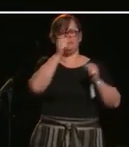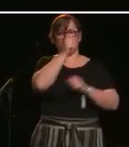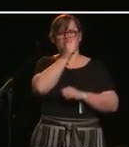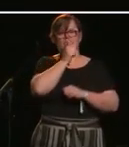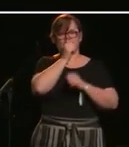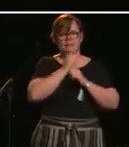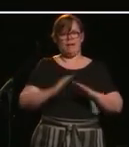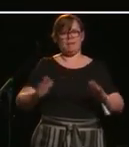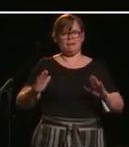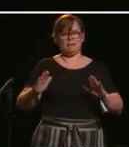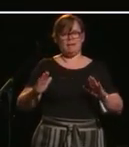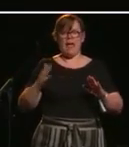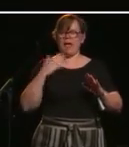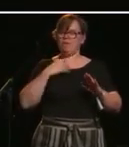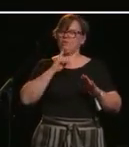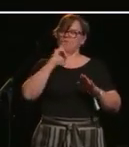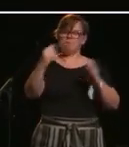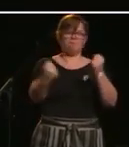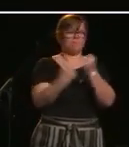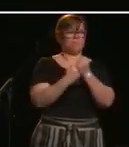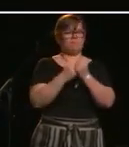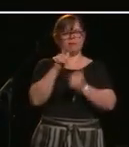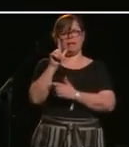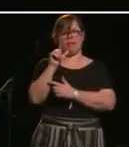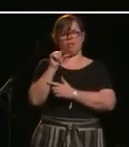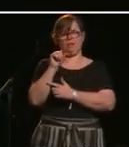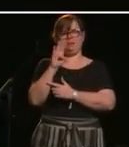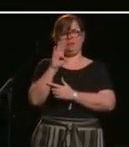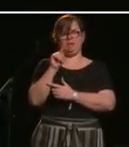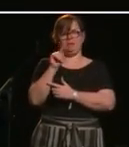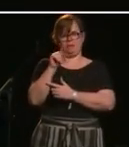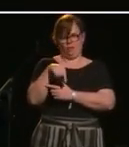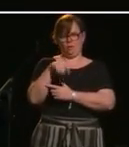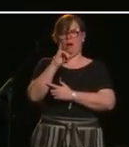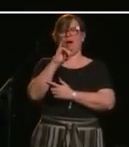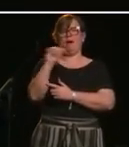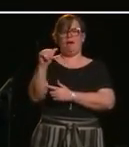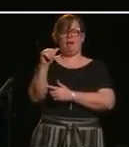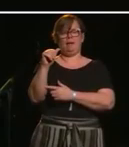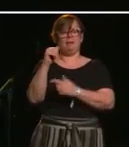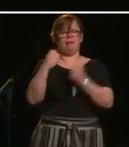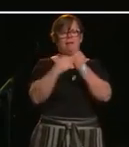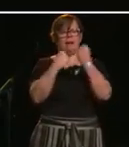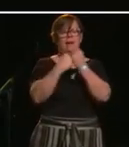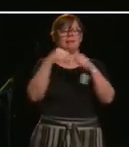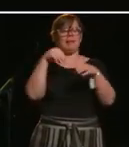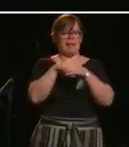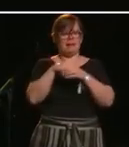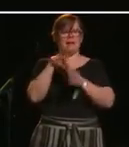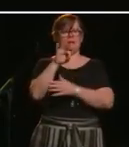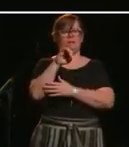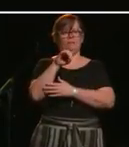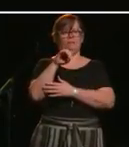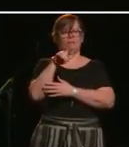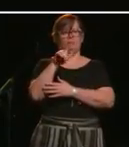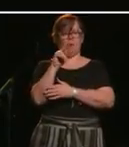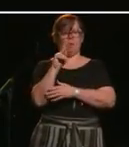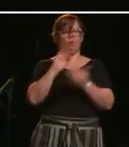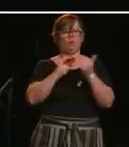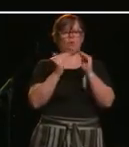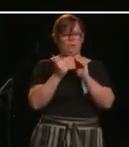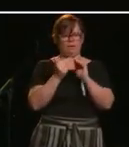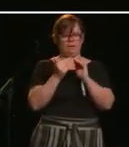LGBTQIA+ awareness in the folk community. Recently retired from performing,